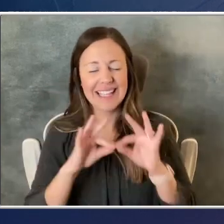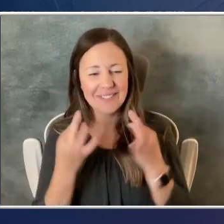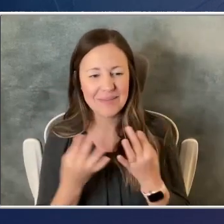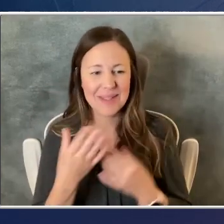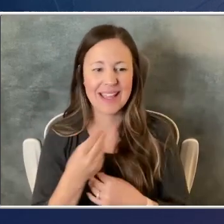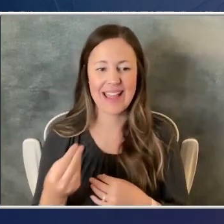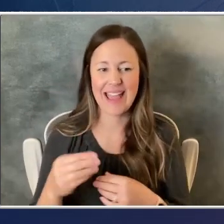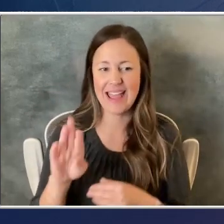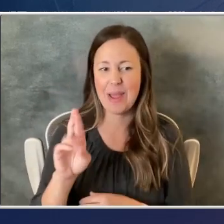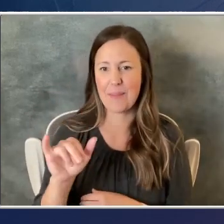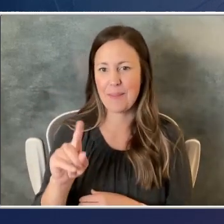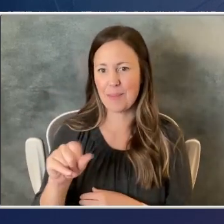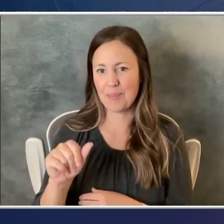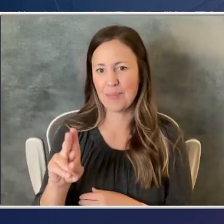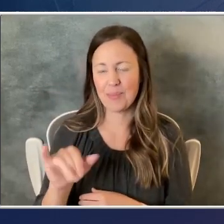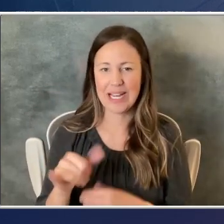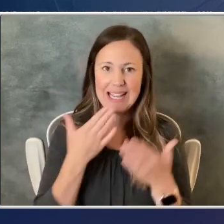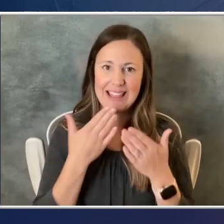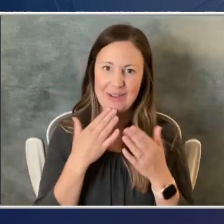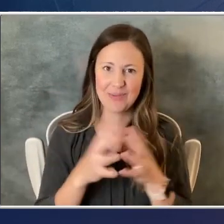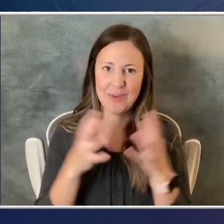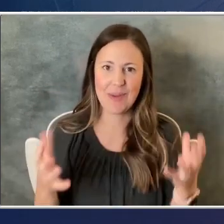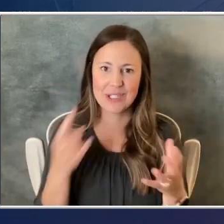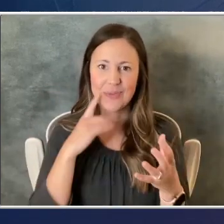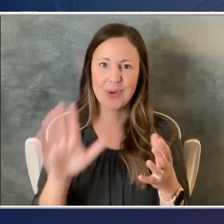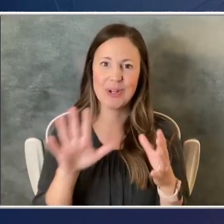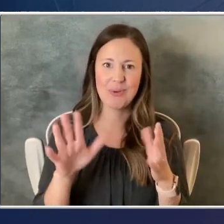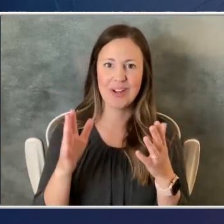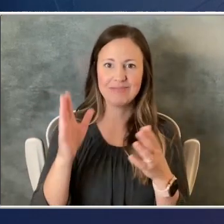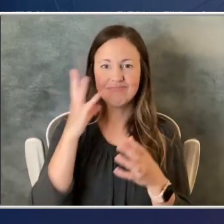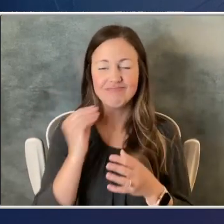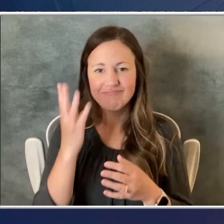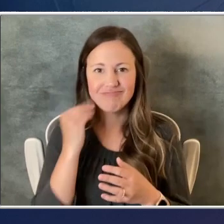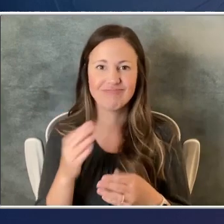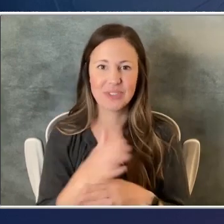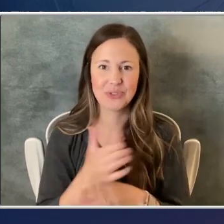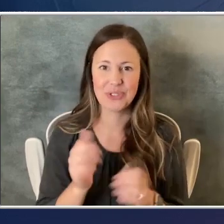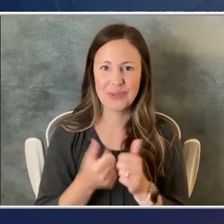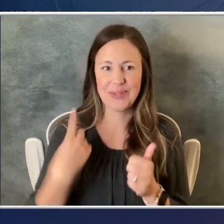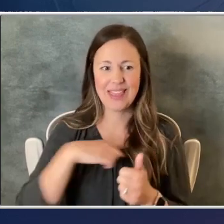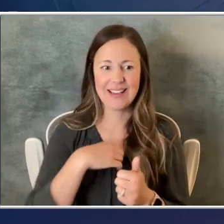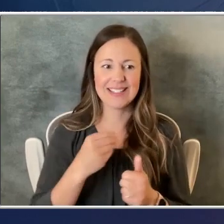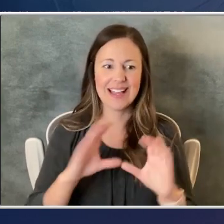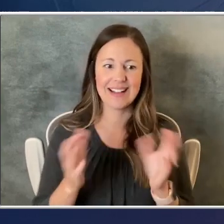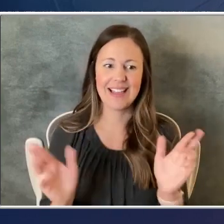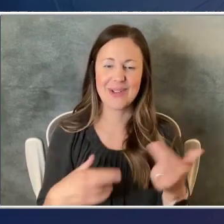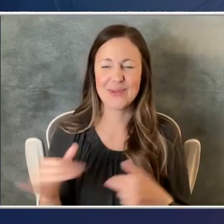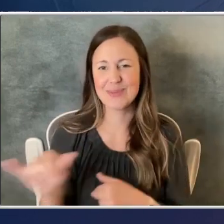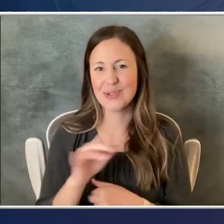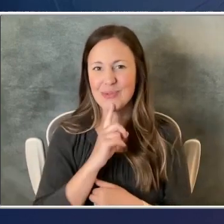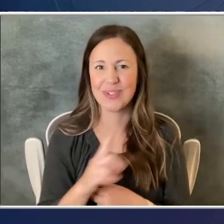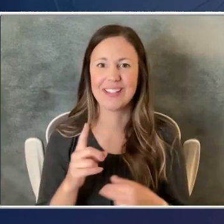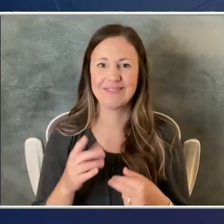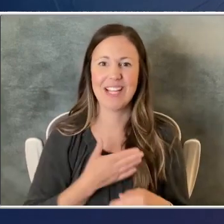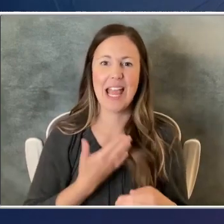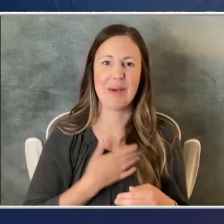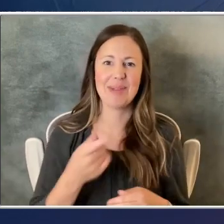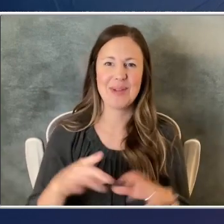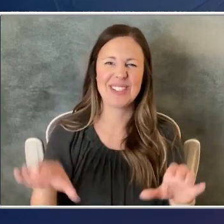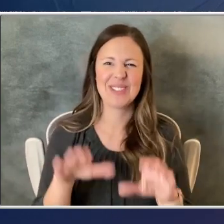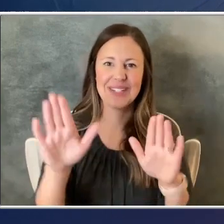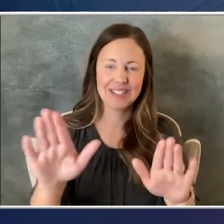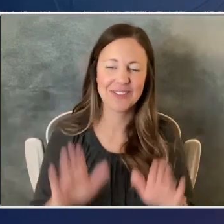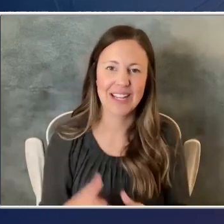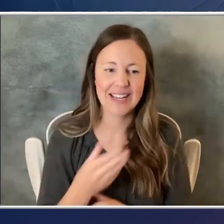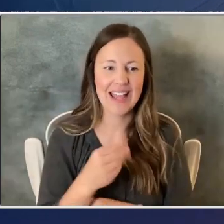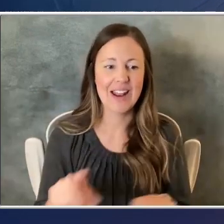you for sharing your health journey with us and our viewers and your classroom. Really sweet to talk to you again. We're so happy you're doing great. And to our viewers,